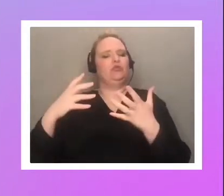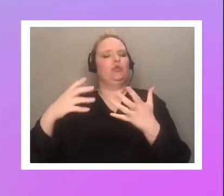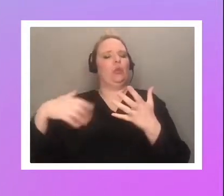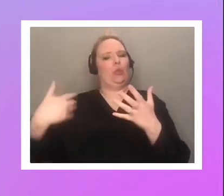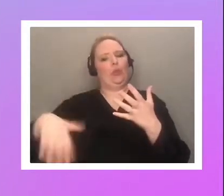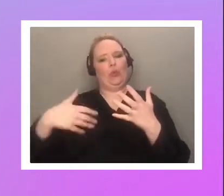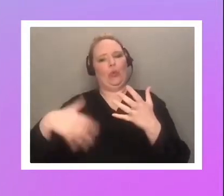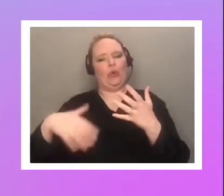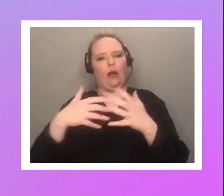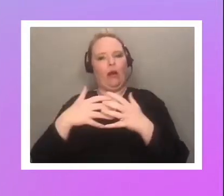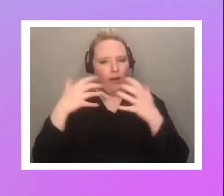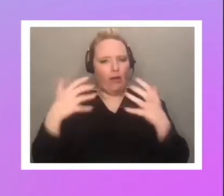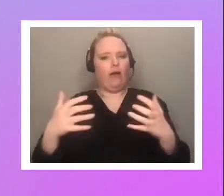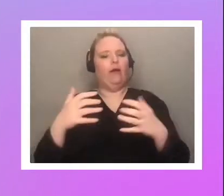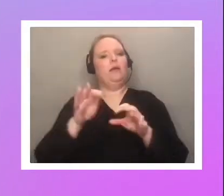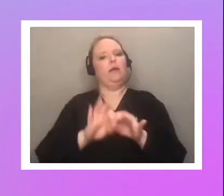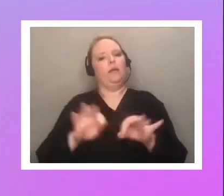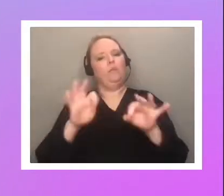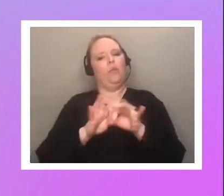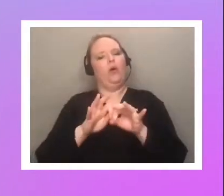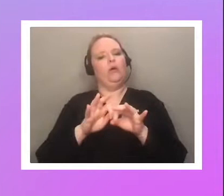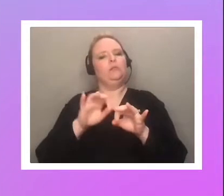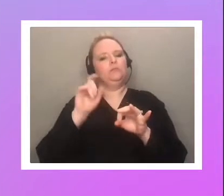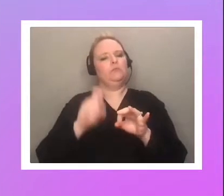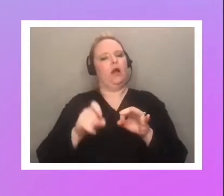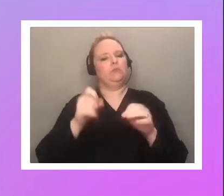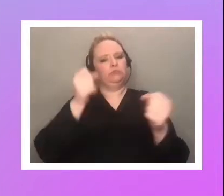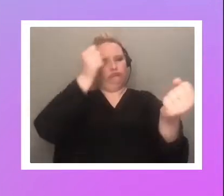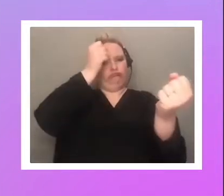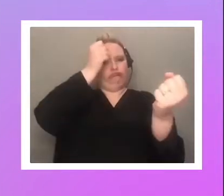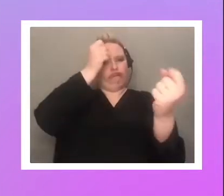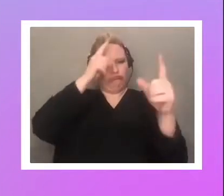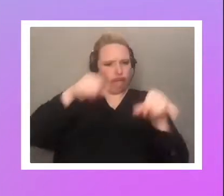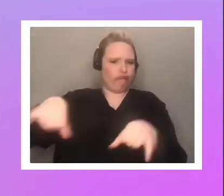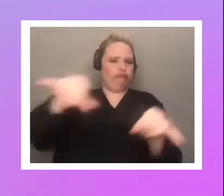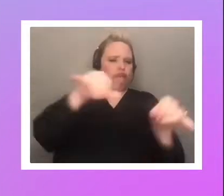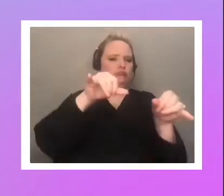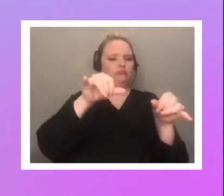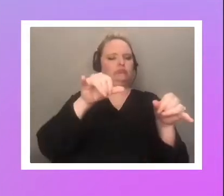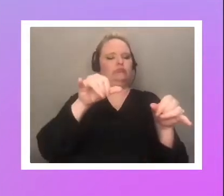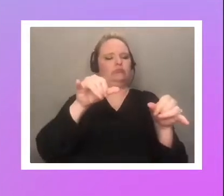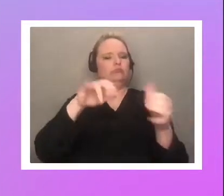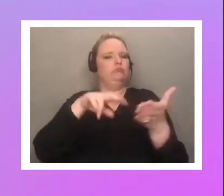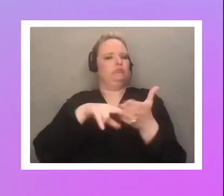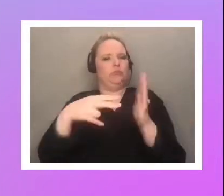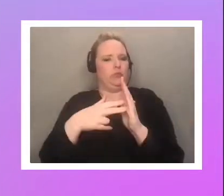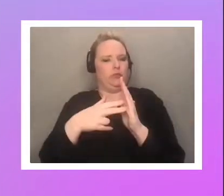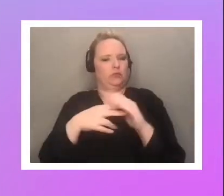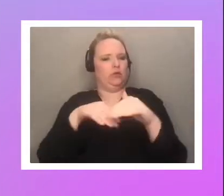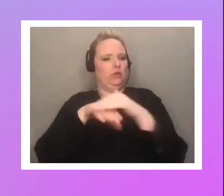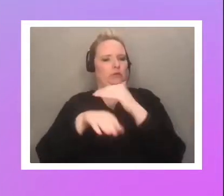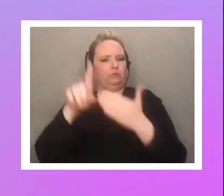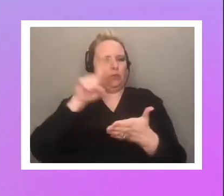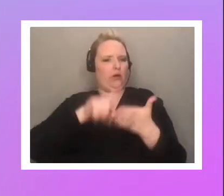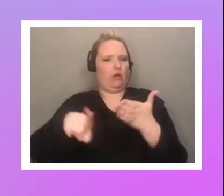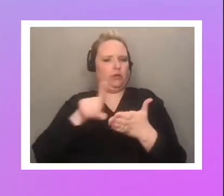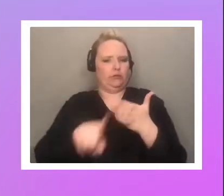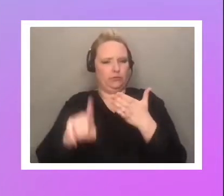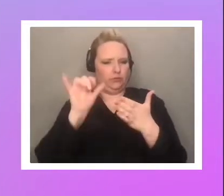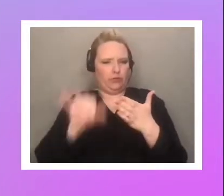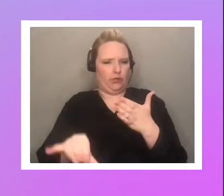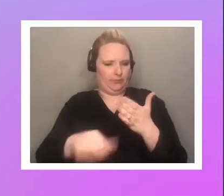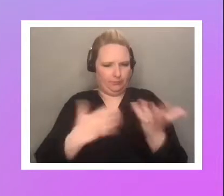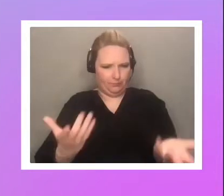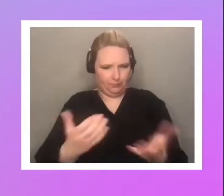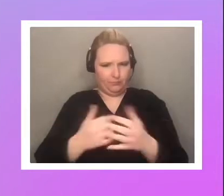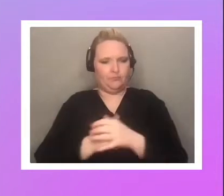important that we kind of have a common understanding, common baseline of what the things